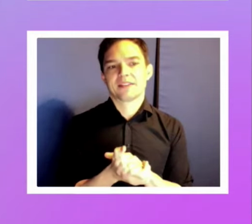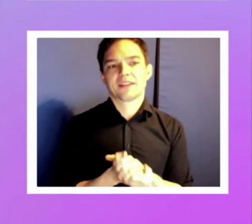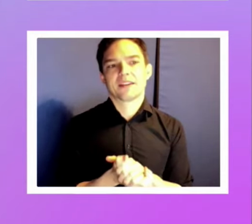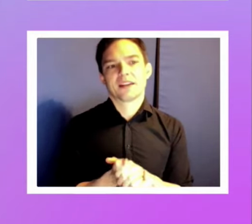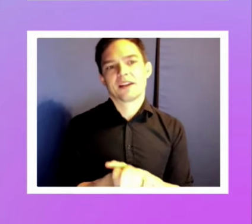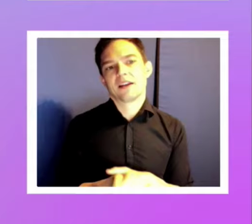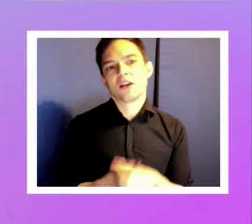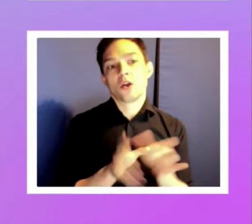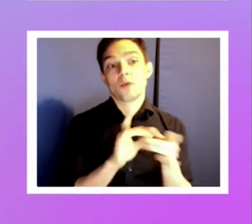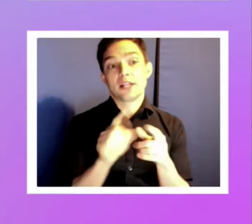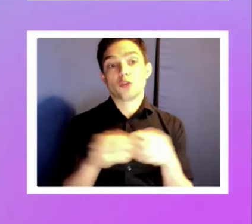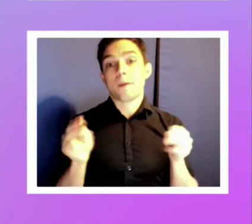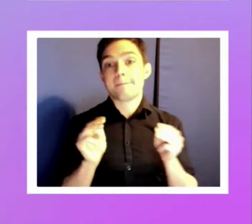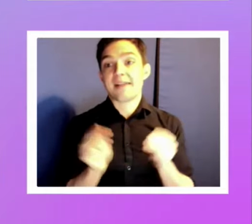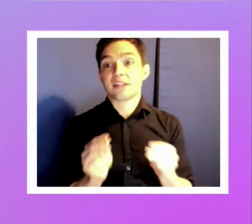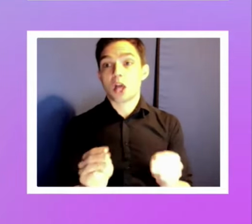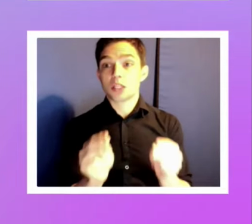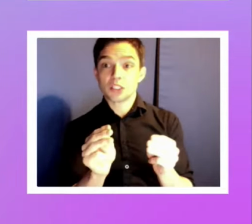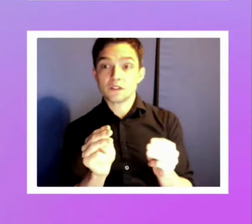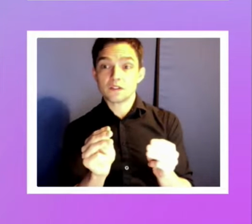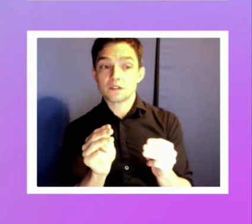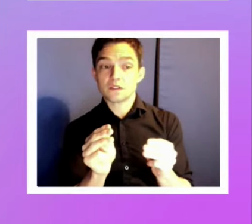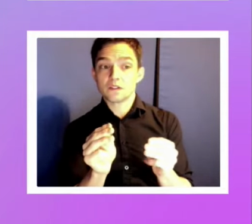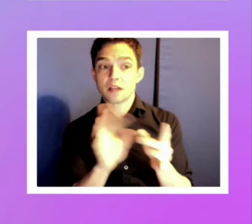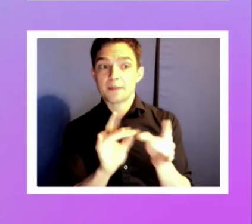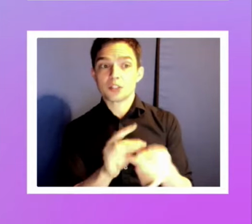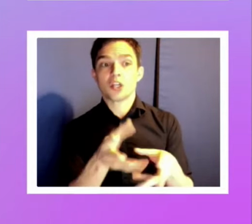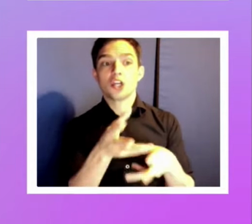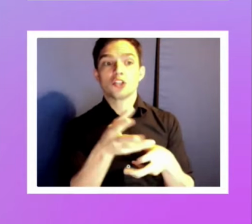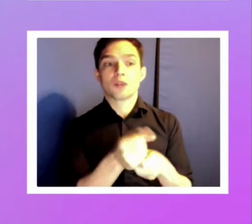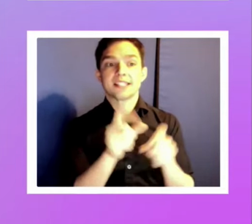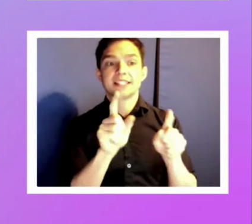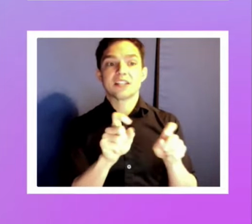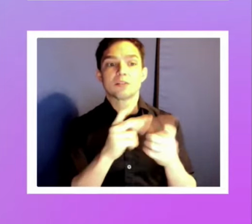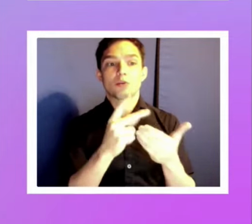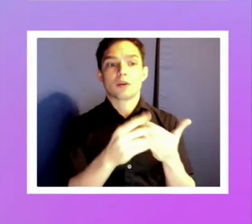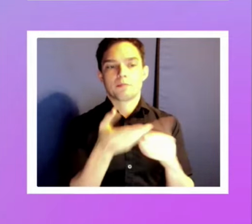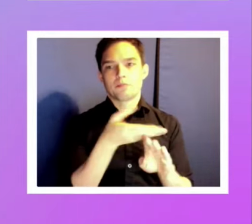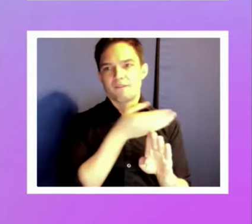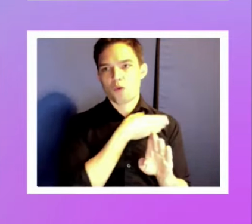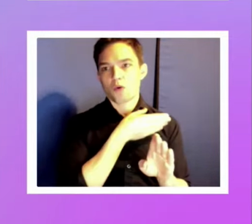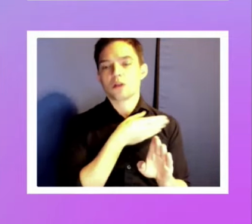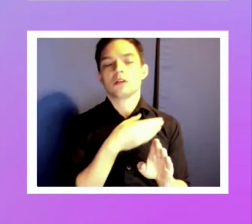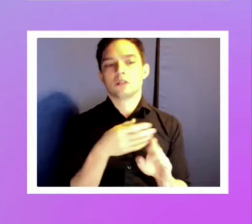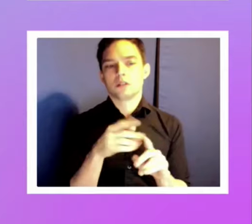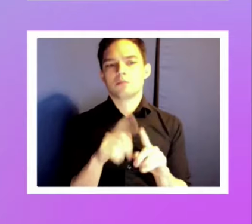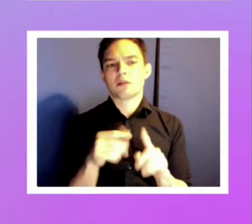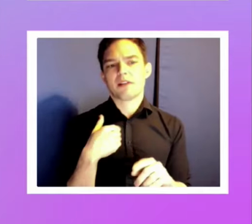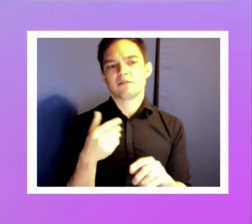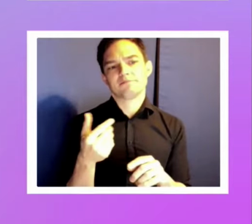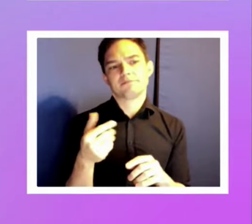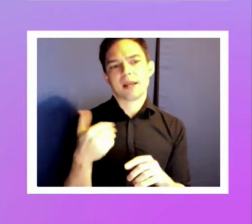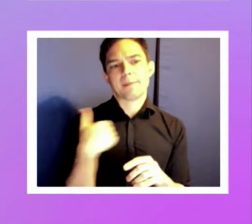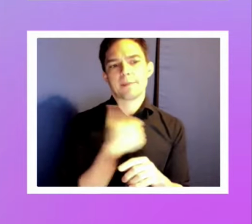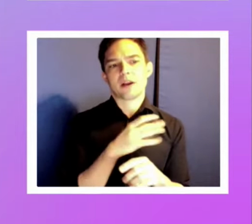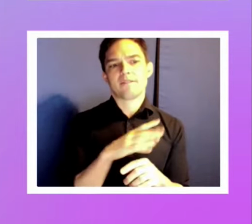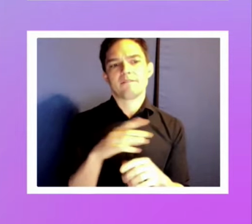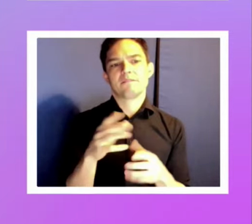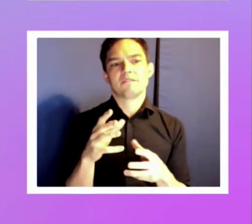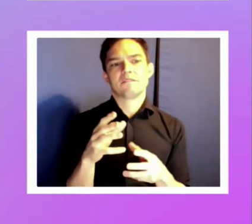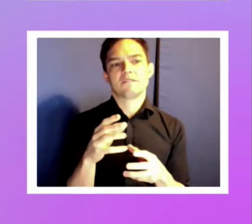In terms of methodologies, I mentioned Trusted Tester before. There's a member of the